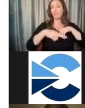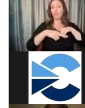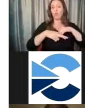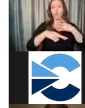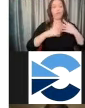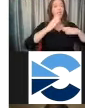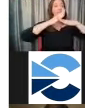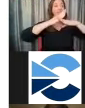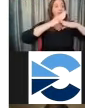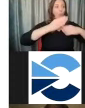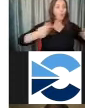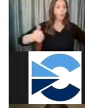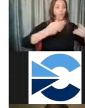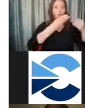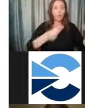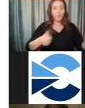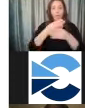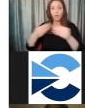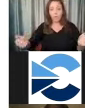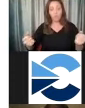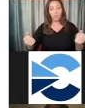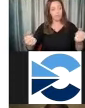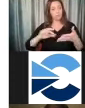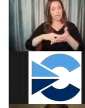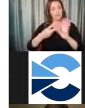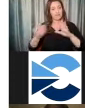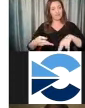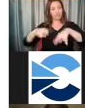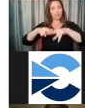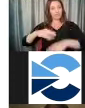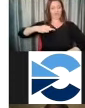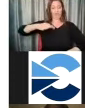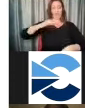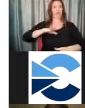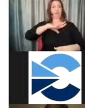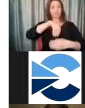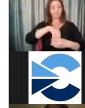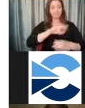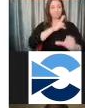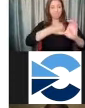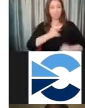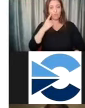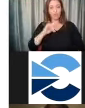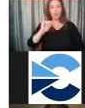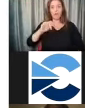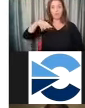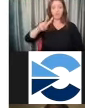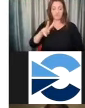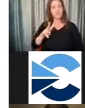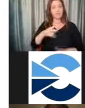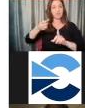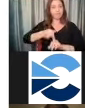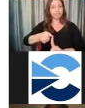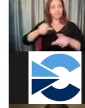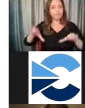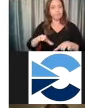getting treatment and directly translate to increased voluntary enrollment in treatment for IPV perpetration? Again, we